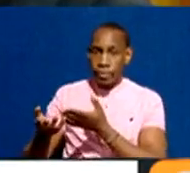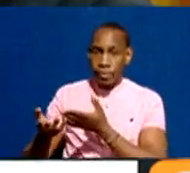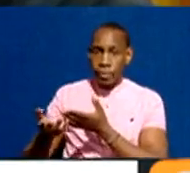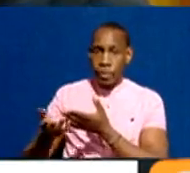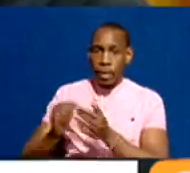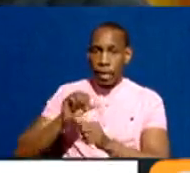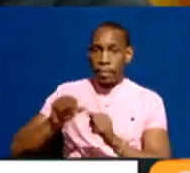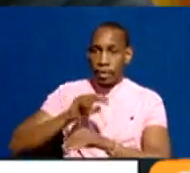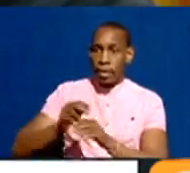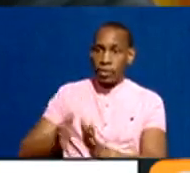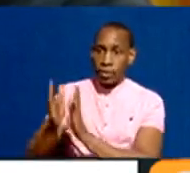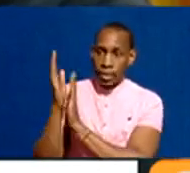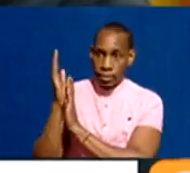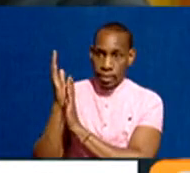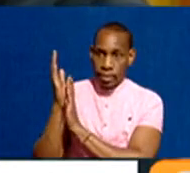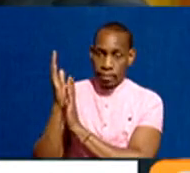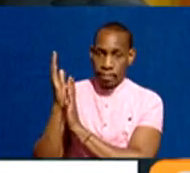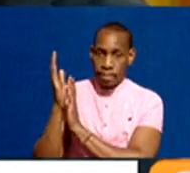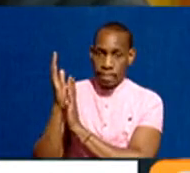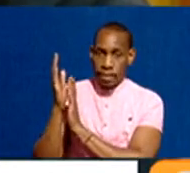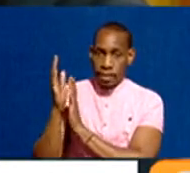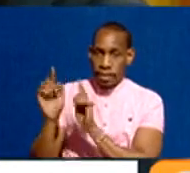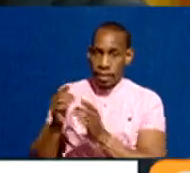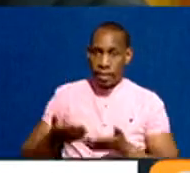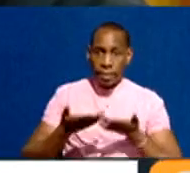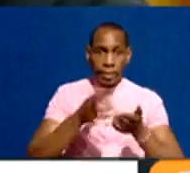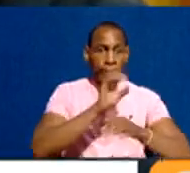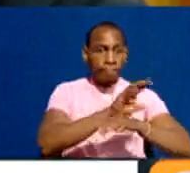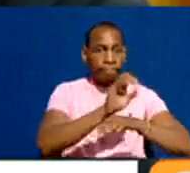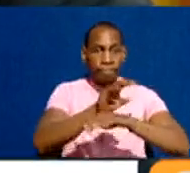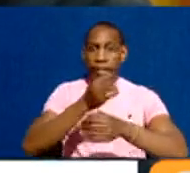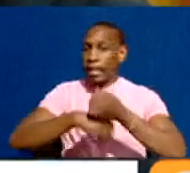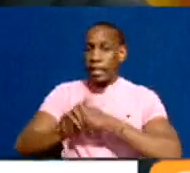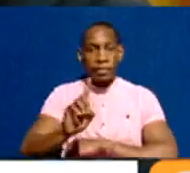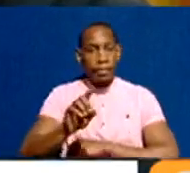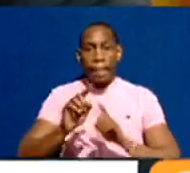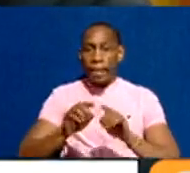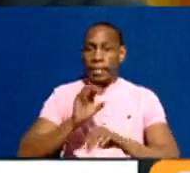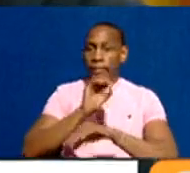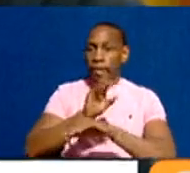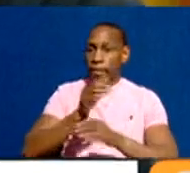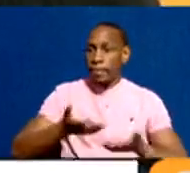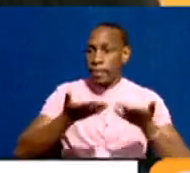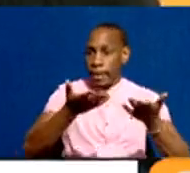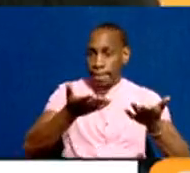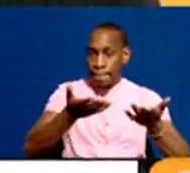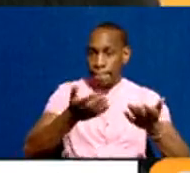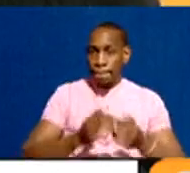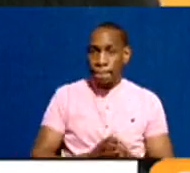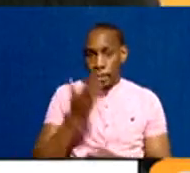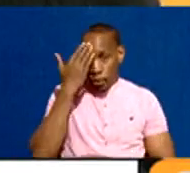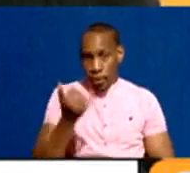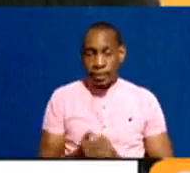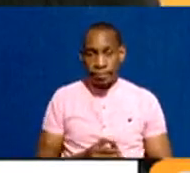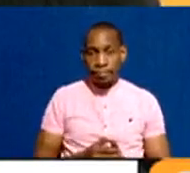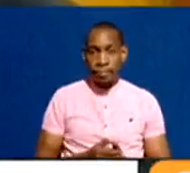on national security and give advice, not act, but give advice, so that